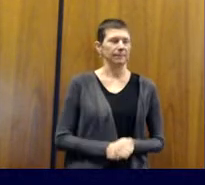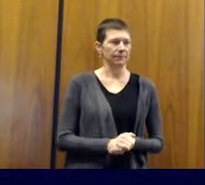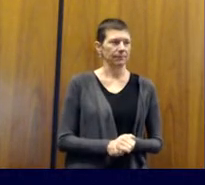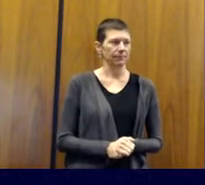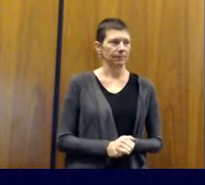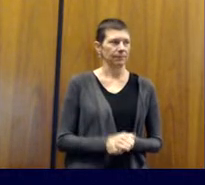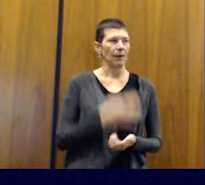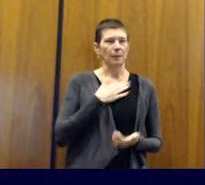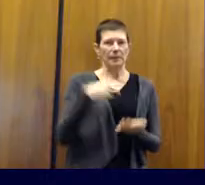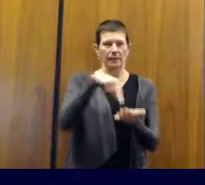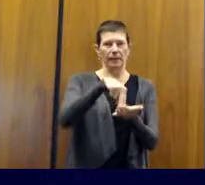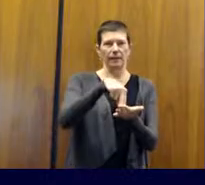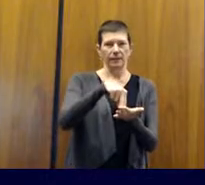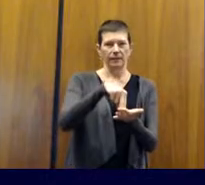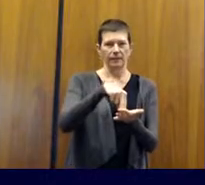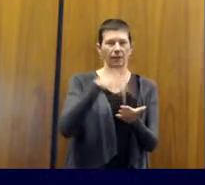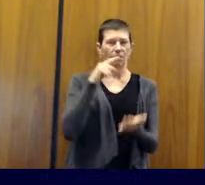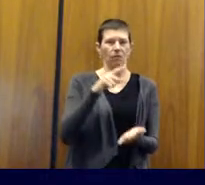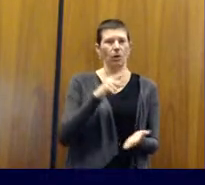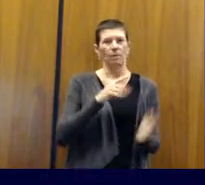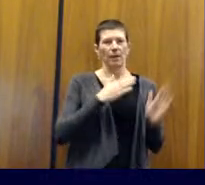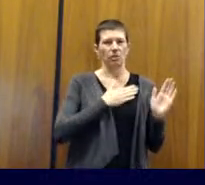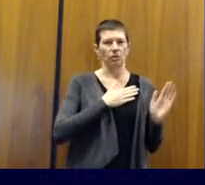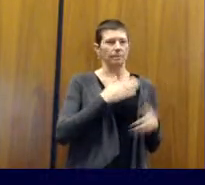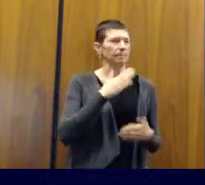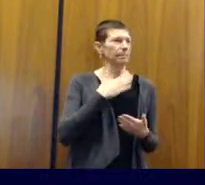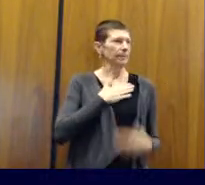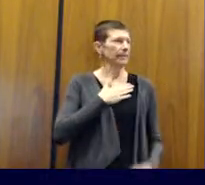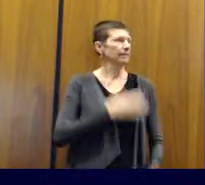You stand for the Pledge of Allegiance, please.